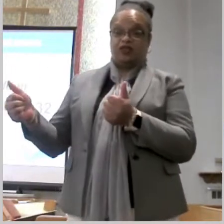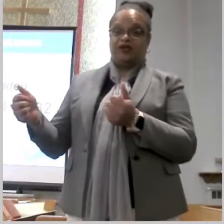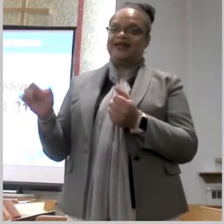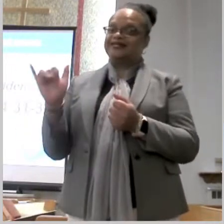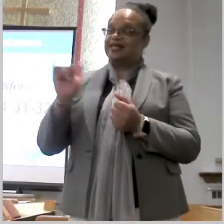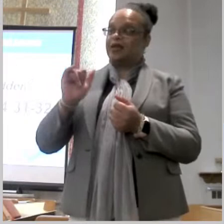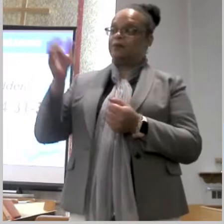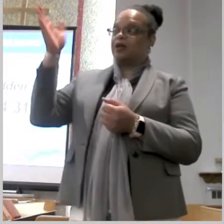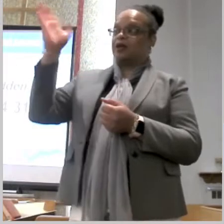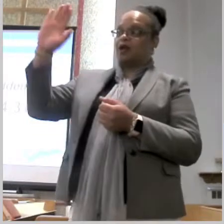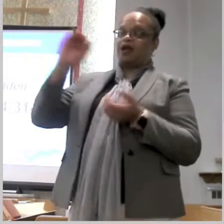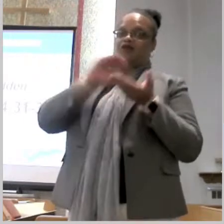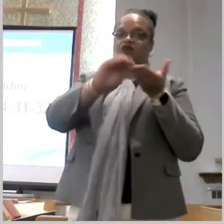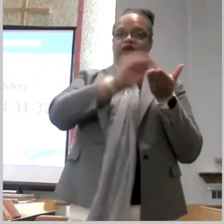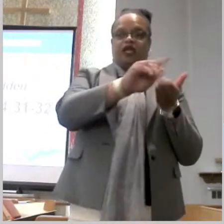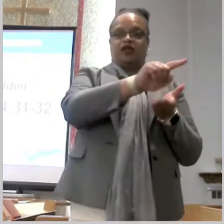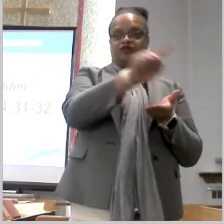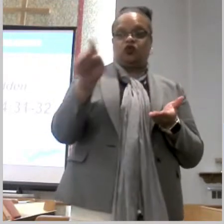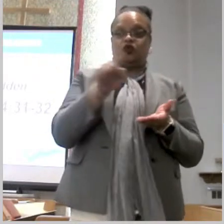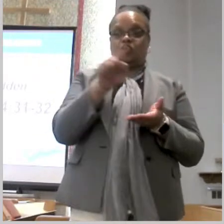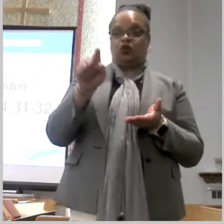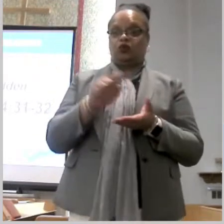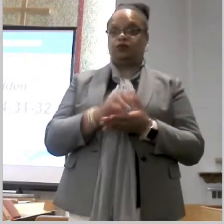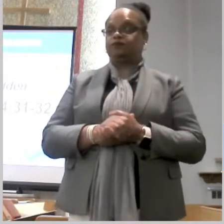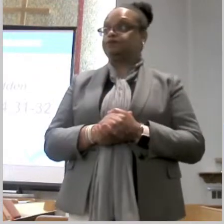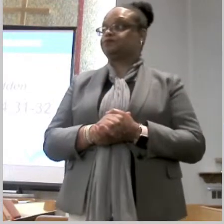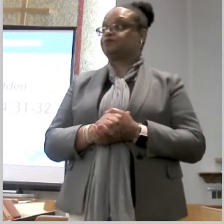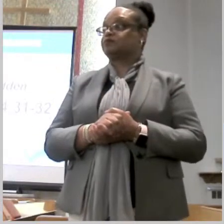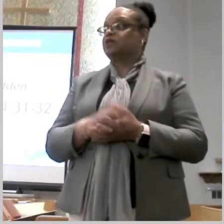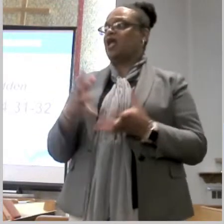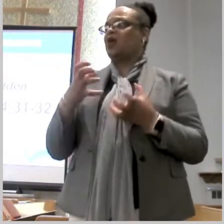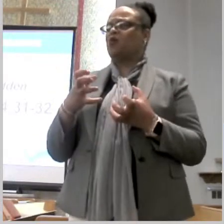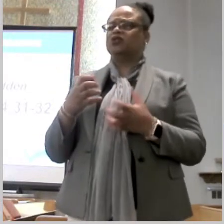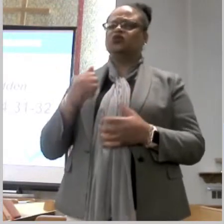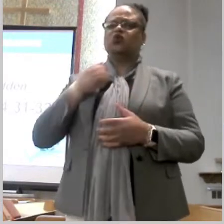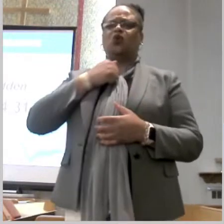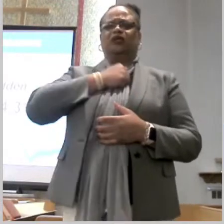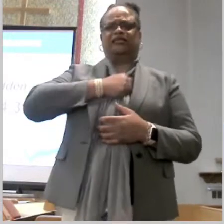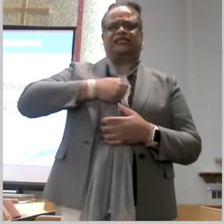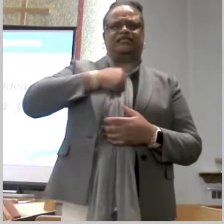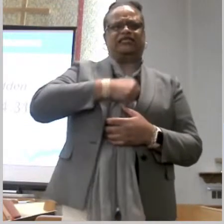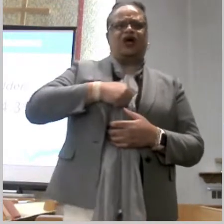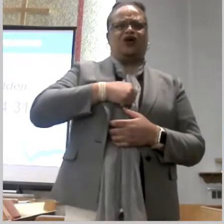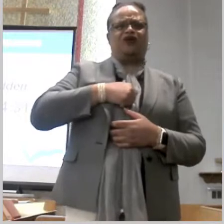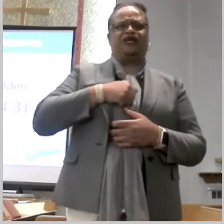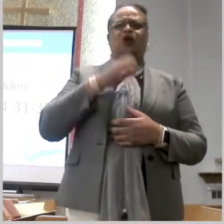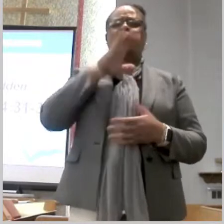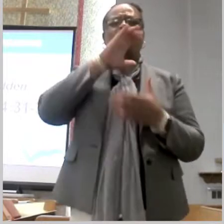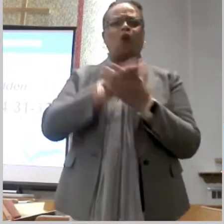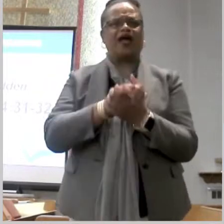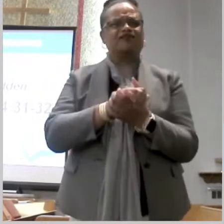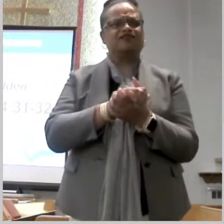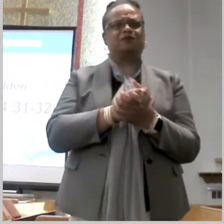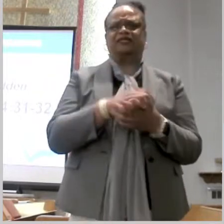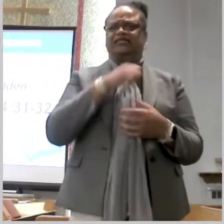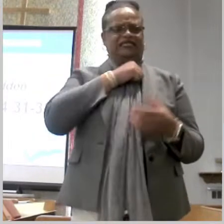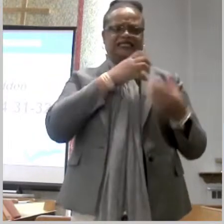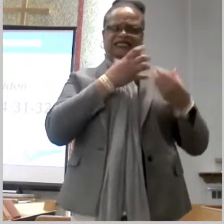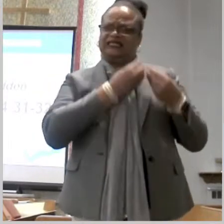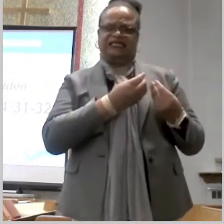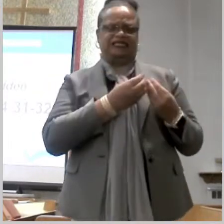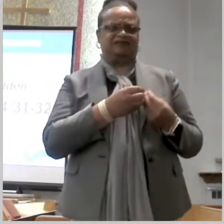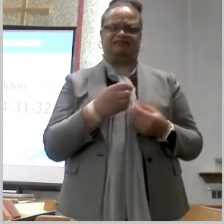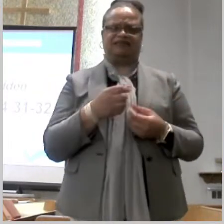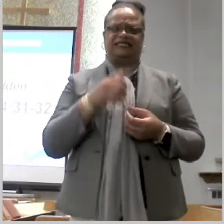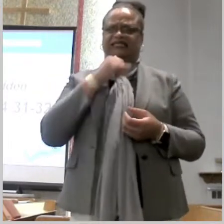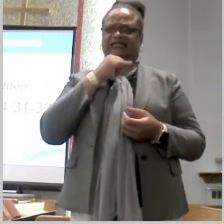as God in Christ forgave you." I'm going to apologize to my wife. I wasn't too tender-hearted the other day. I had to go get the